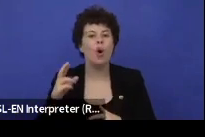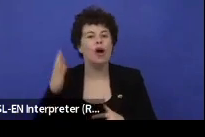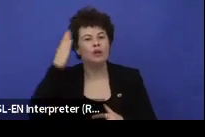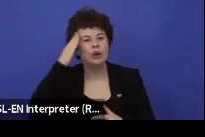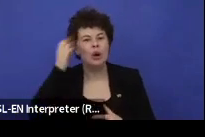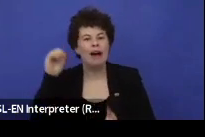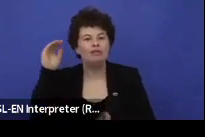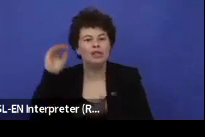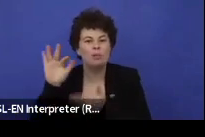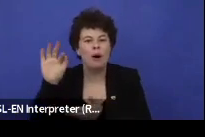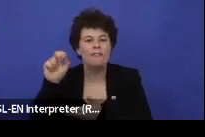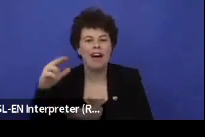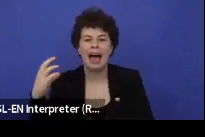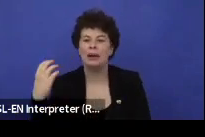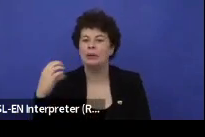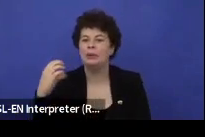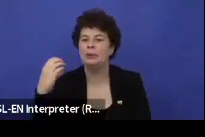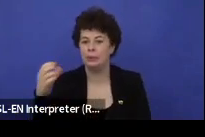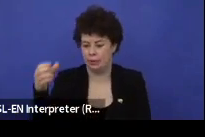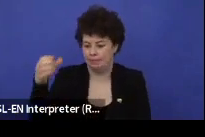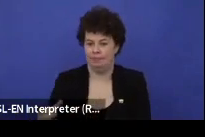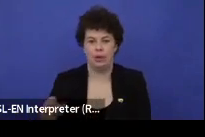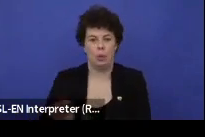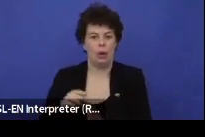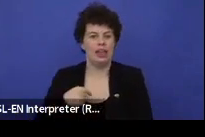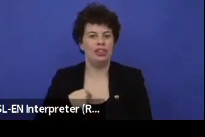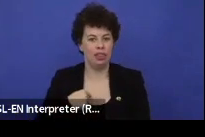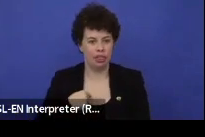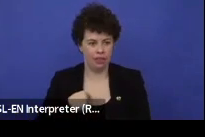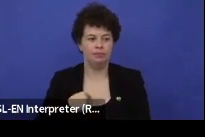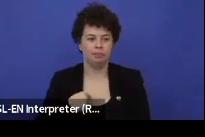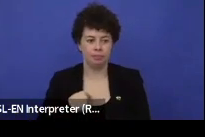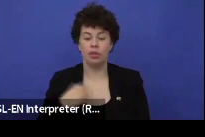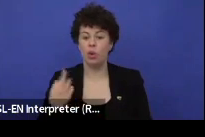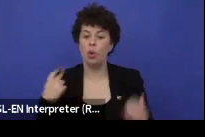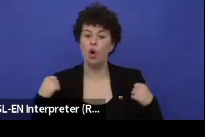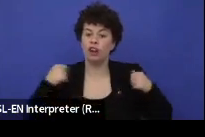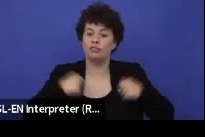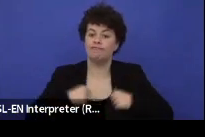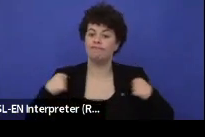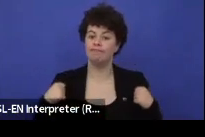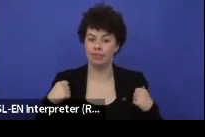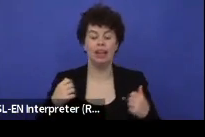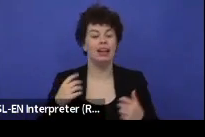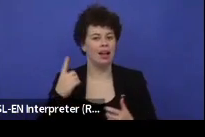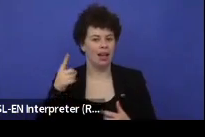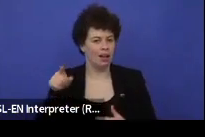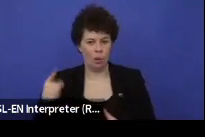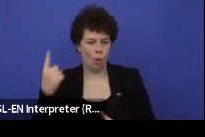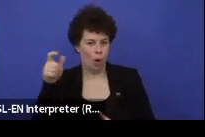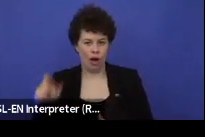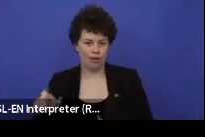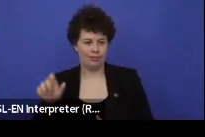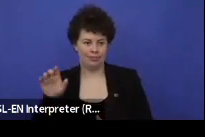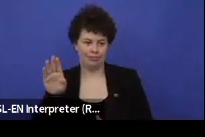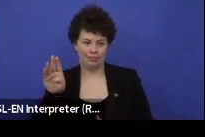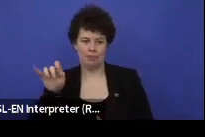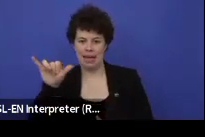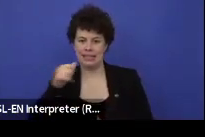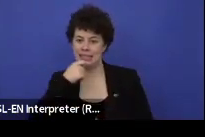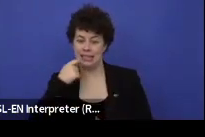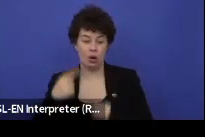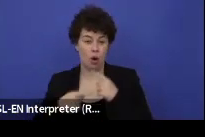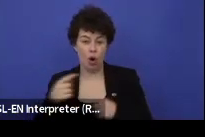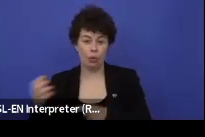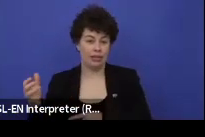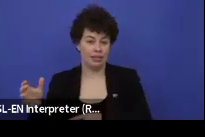spoke to that, and she said that she will quite often take a little desk fan with her, depending on where she is. If she's familiar